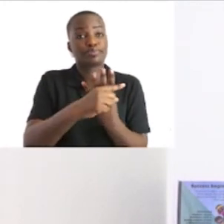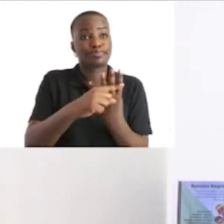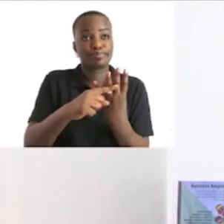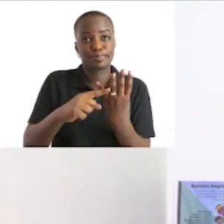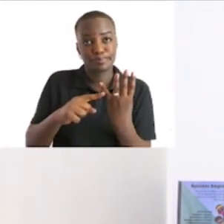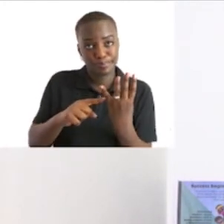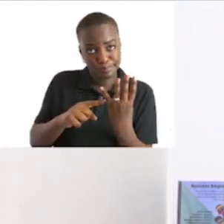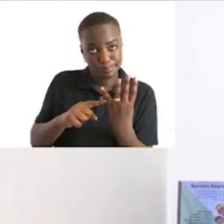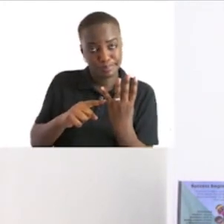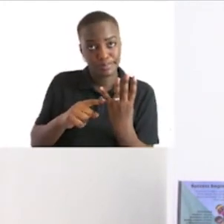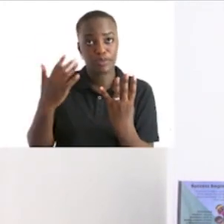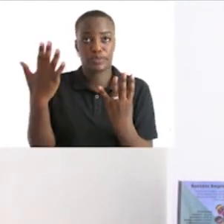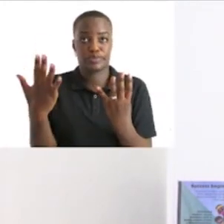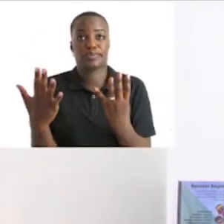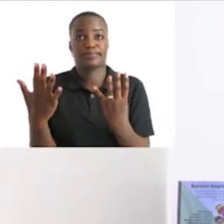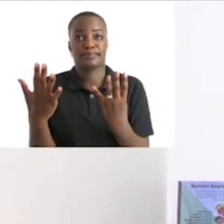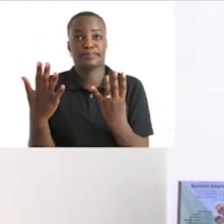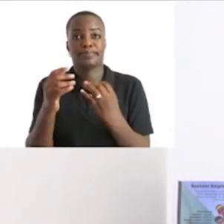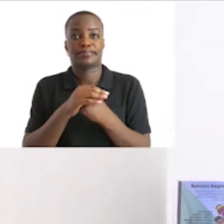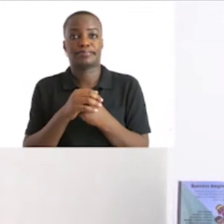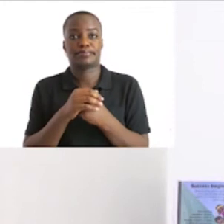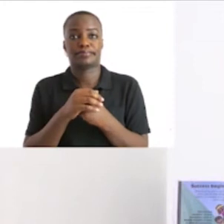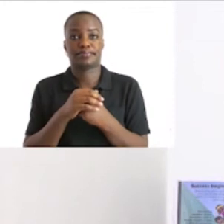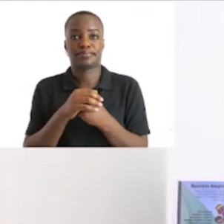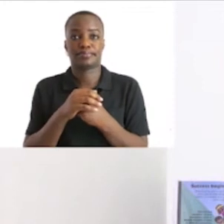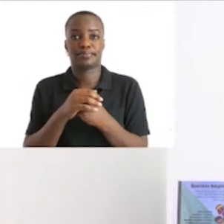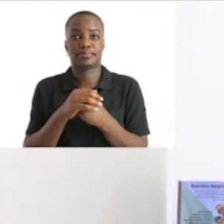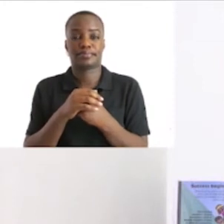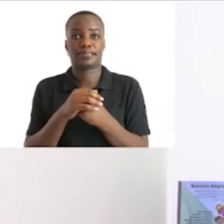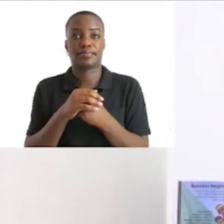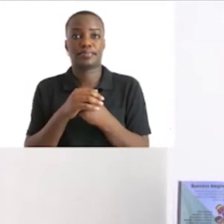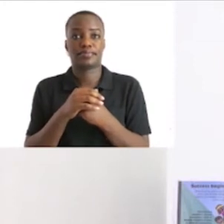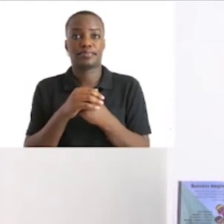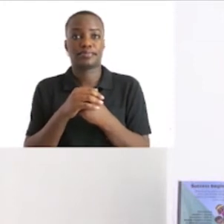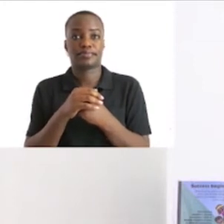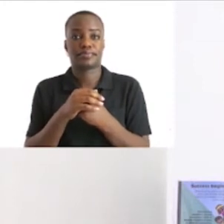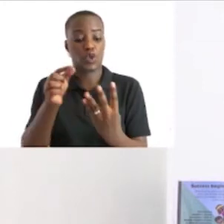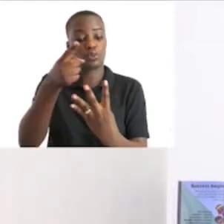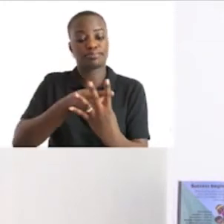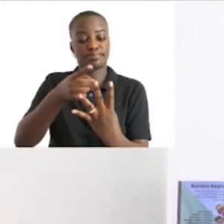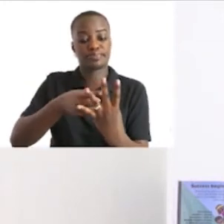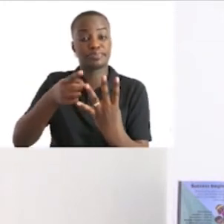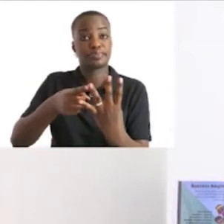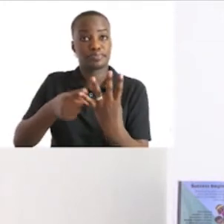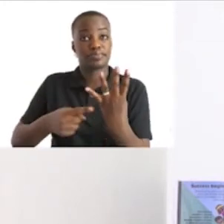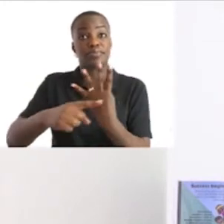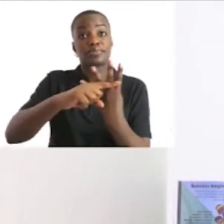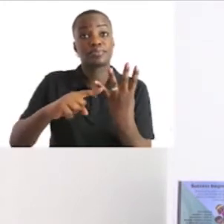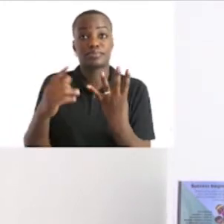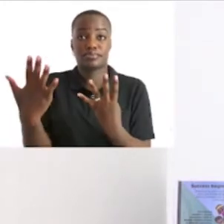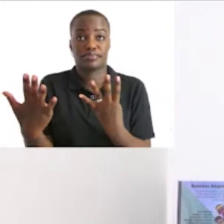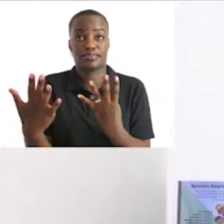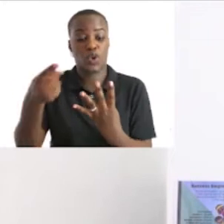cross all the people here as sticks. And then we add it up to 5.